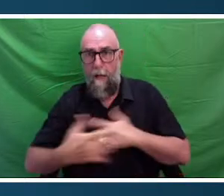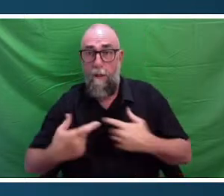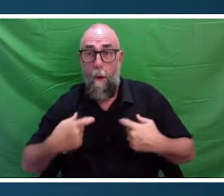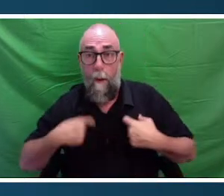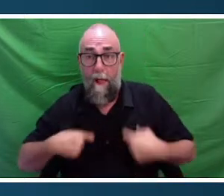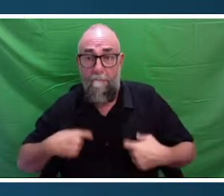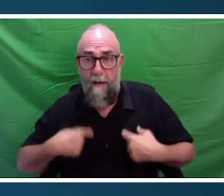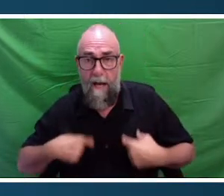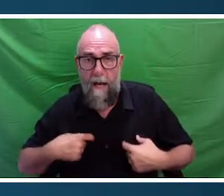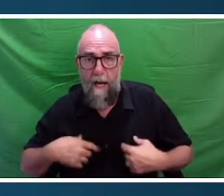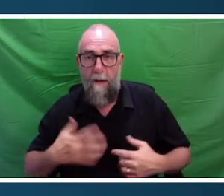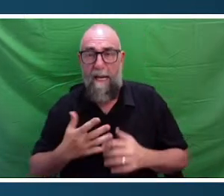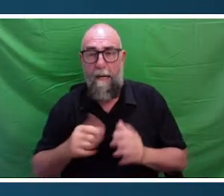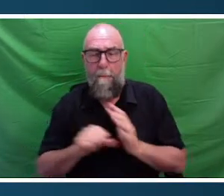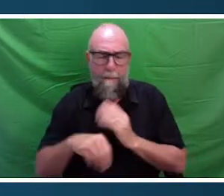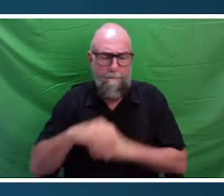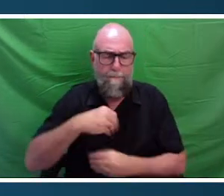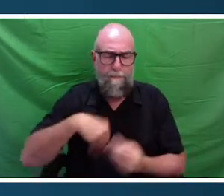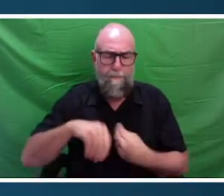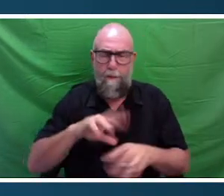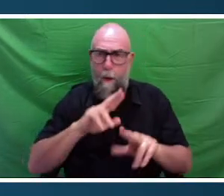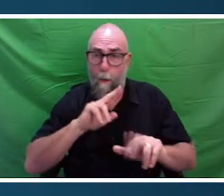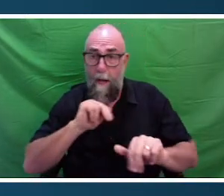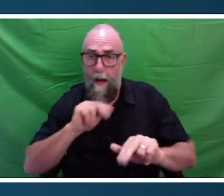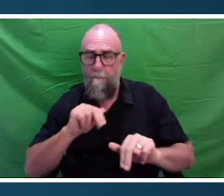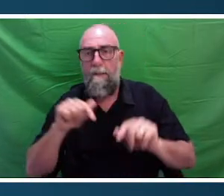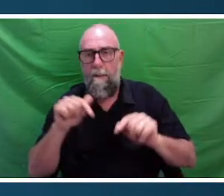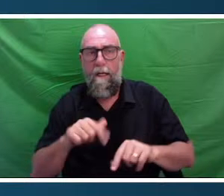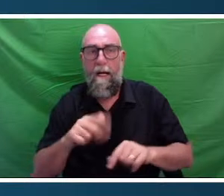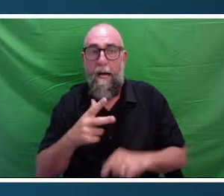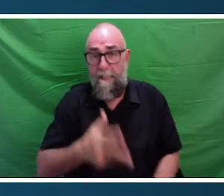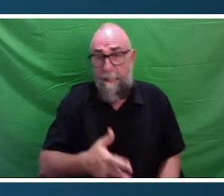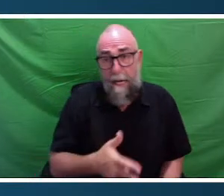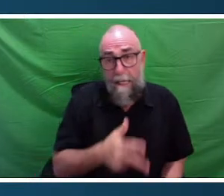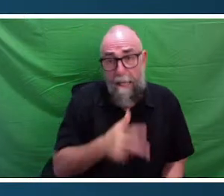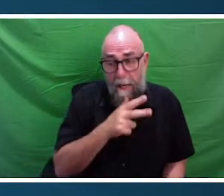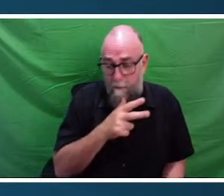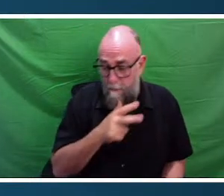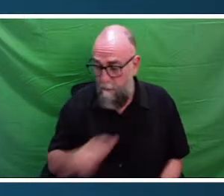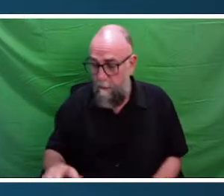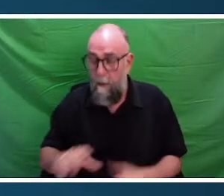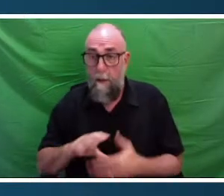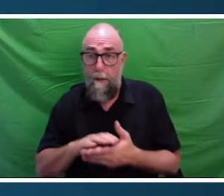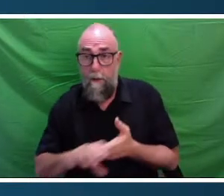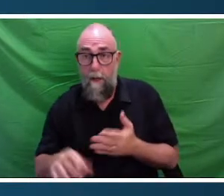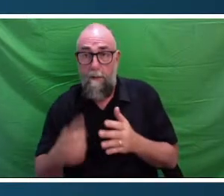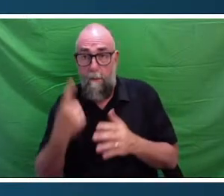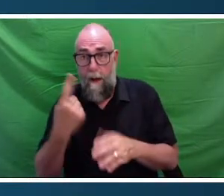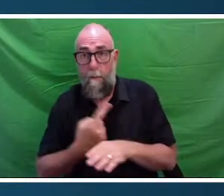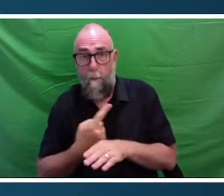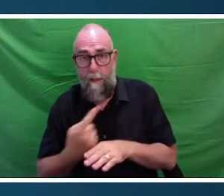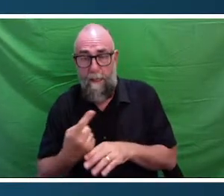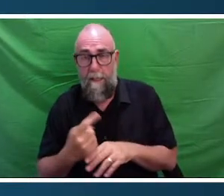to be including deductions in this realistically. But that's $800 a week after all of that, roughly, above the minimum wage here.